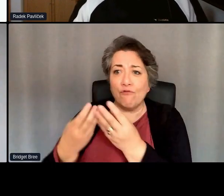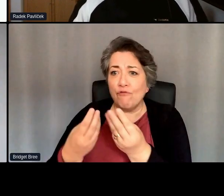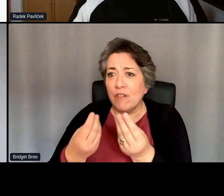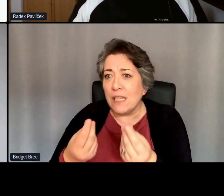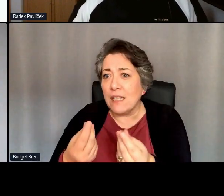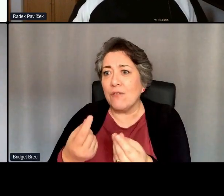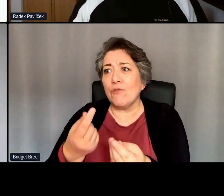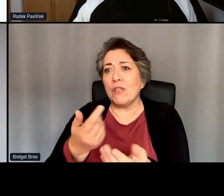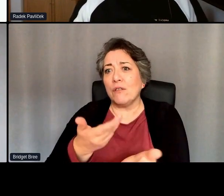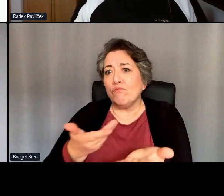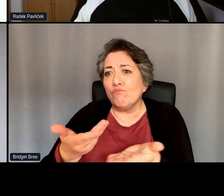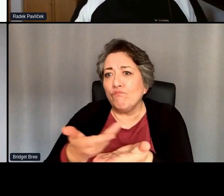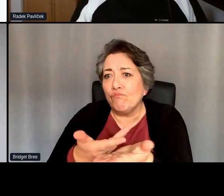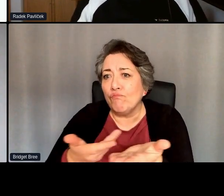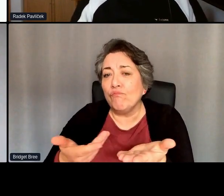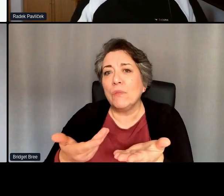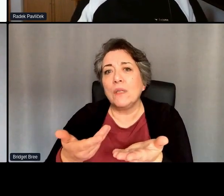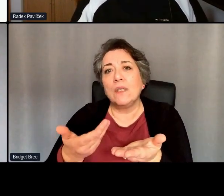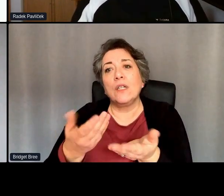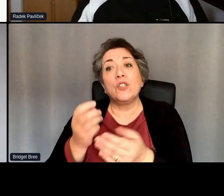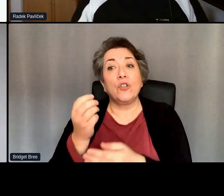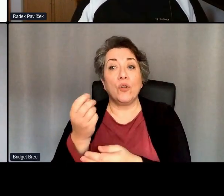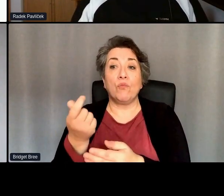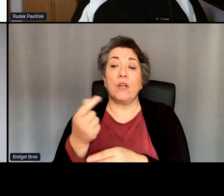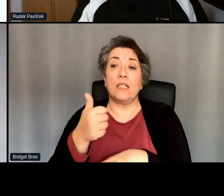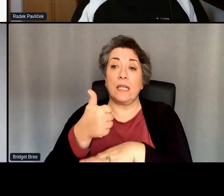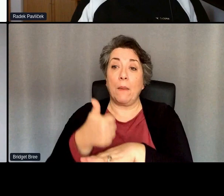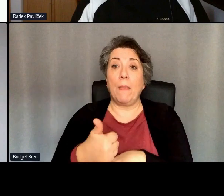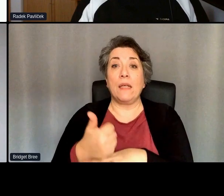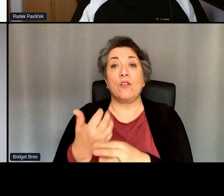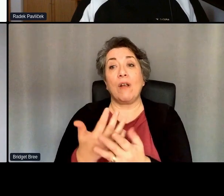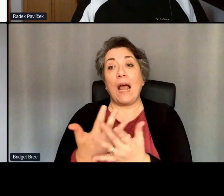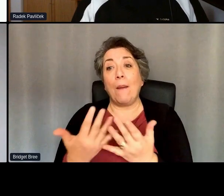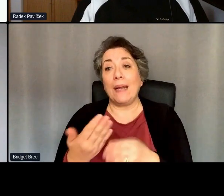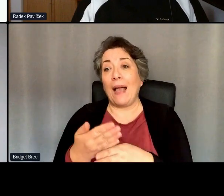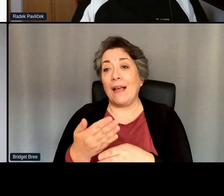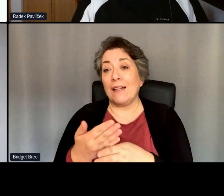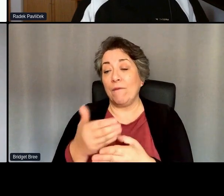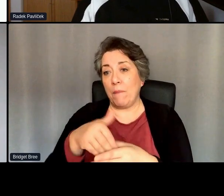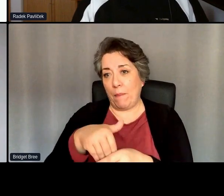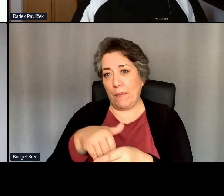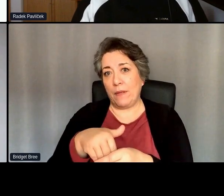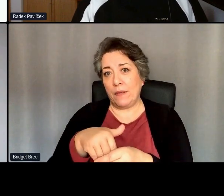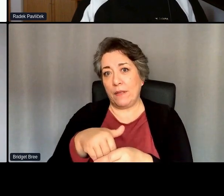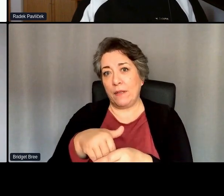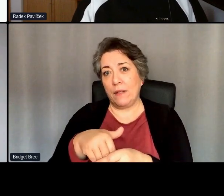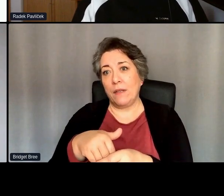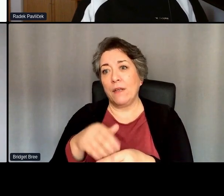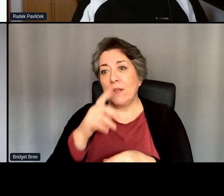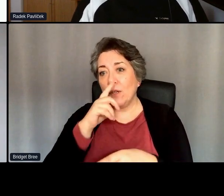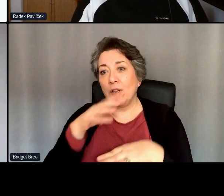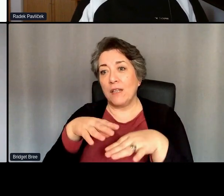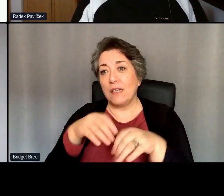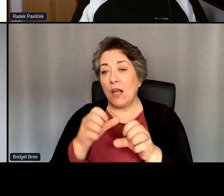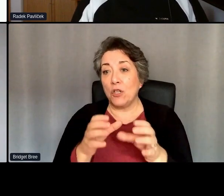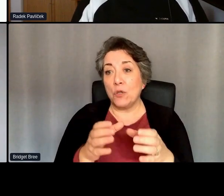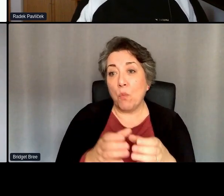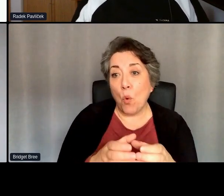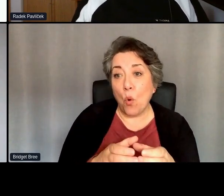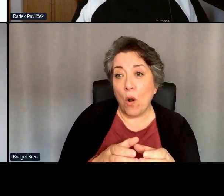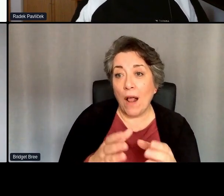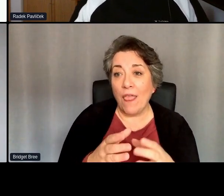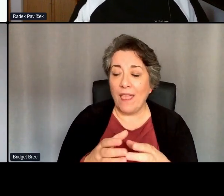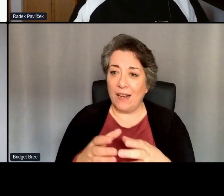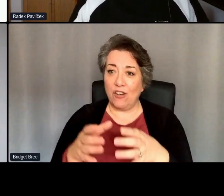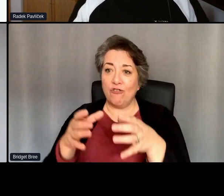for organizations, the pricing is based on the number of active members. So you can start small and then increase up